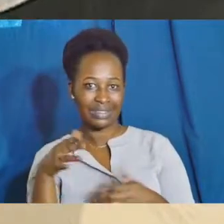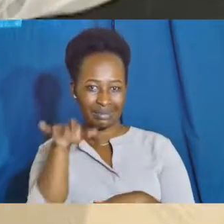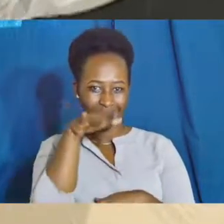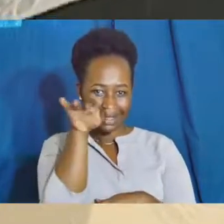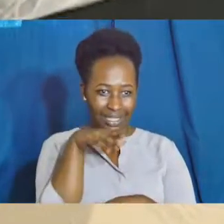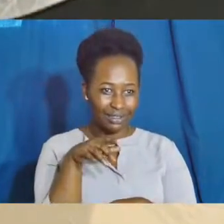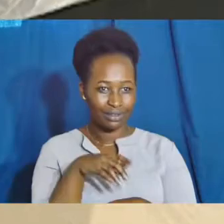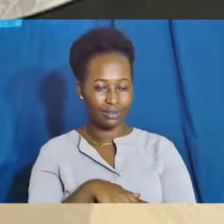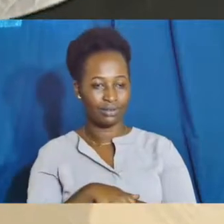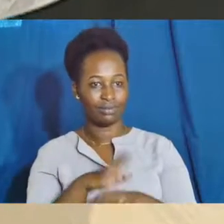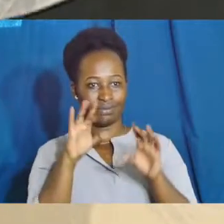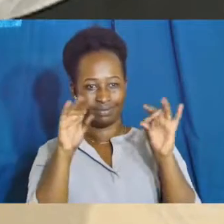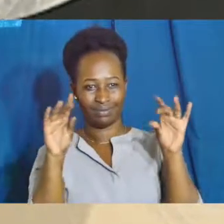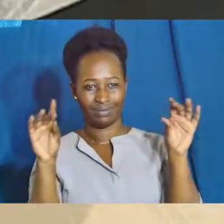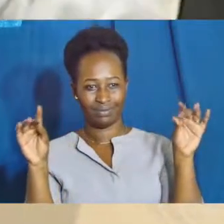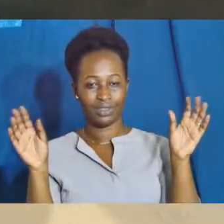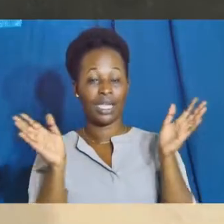and birds.